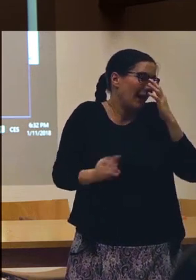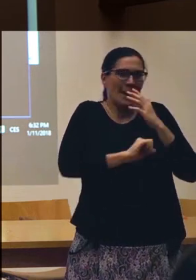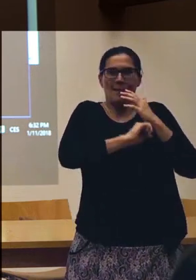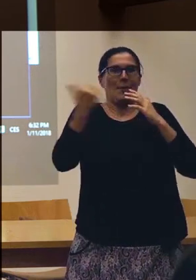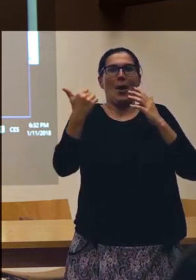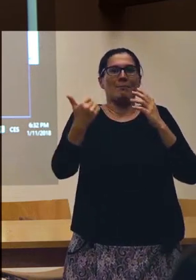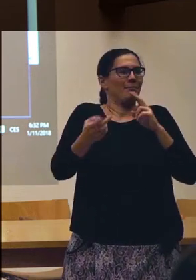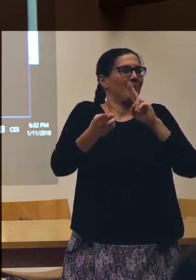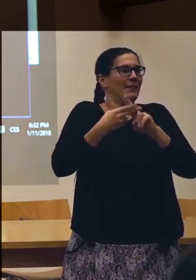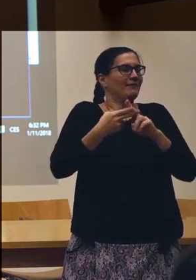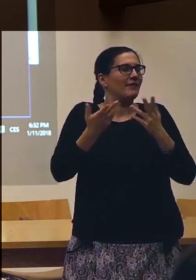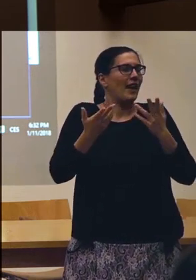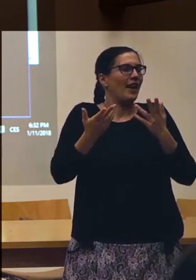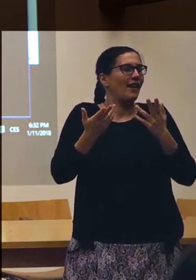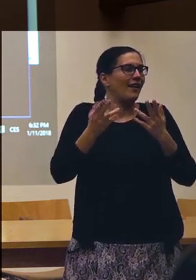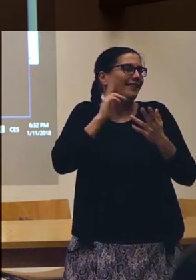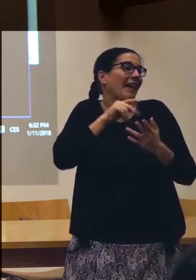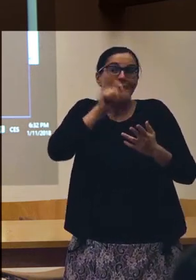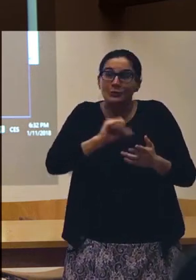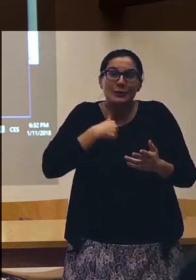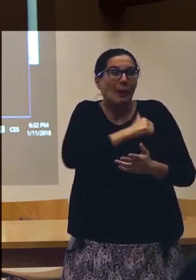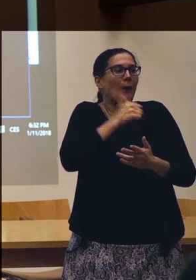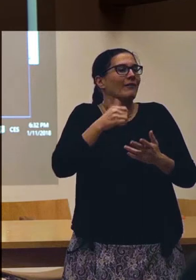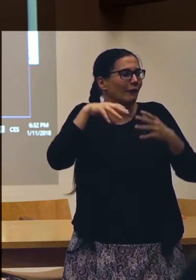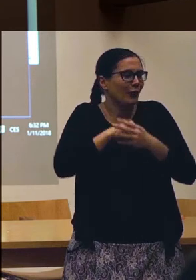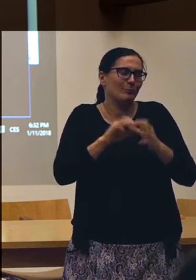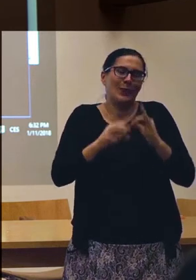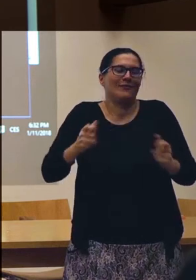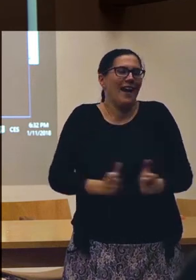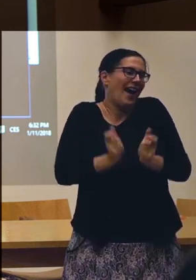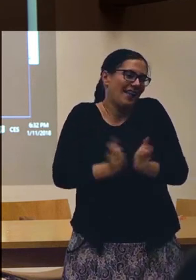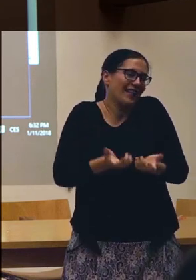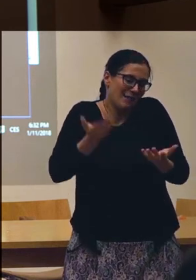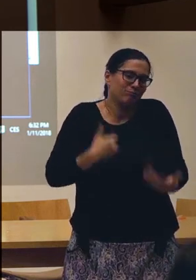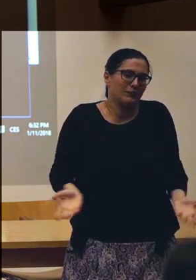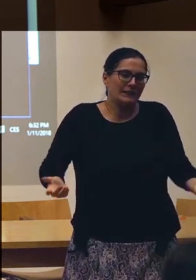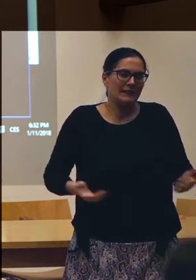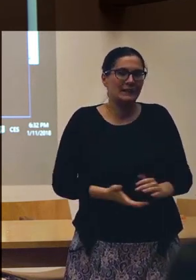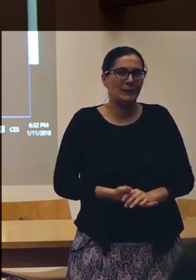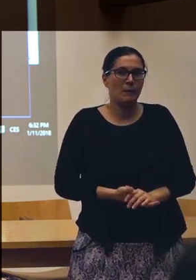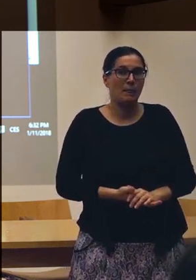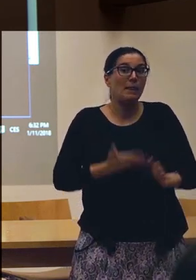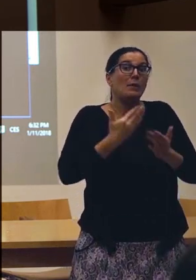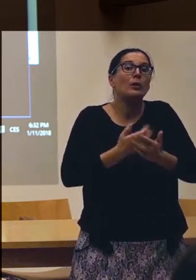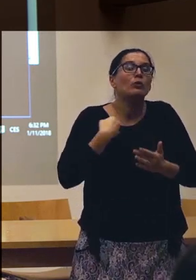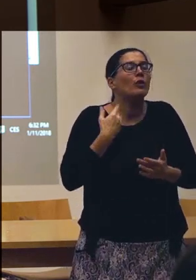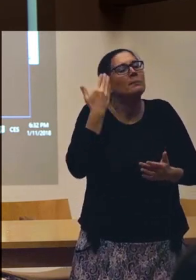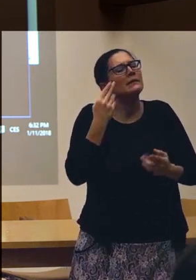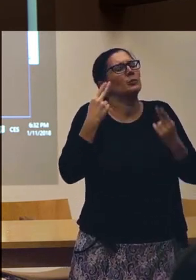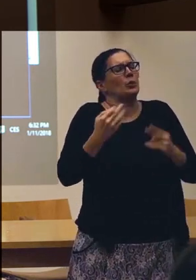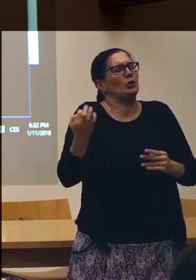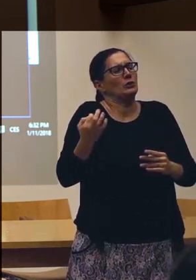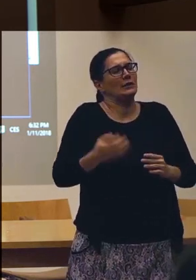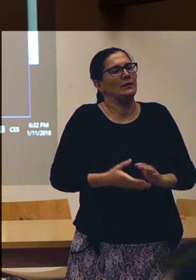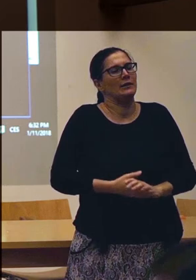interaction with a representative of deaf community. So I think that's important that it started